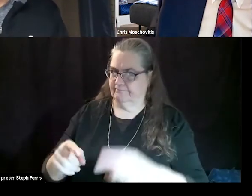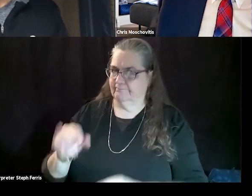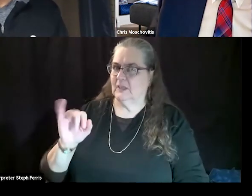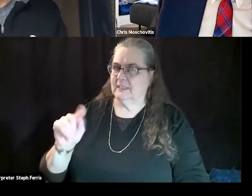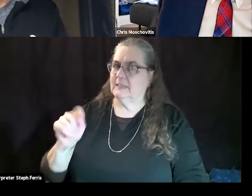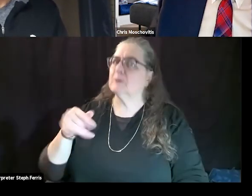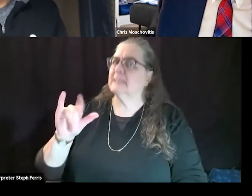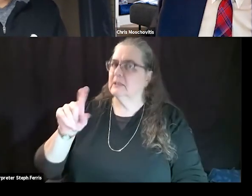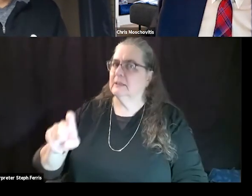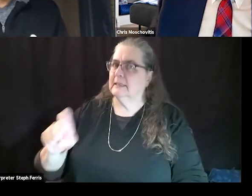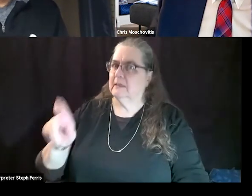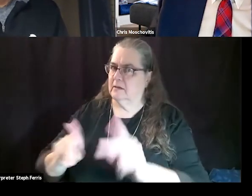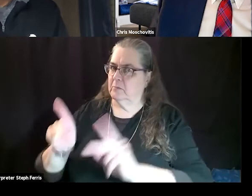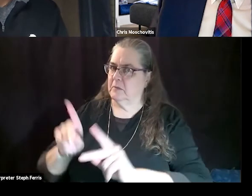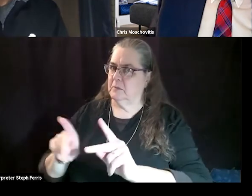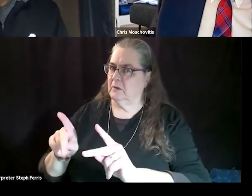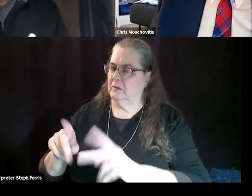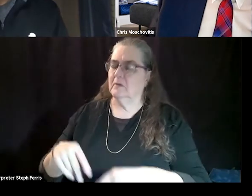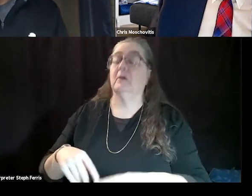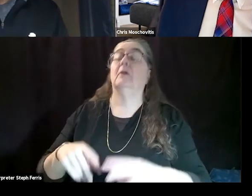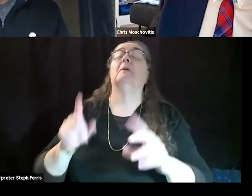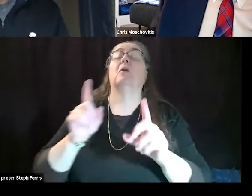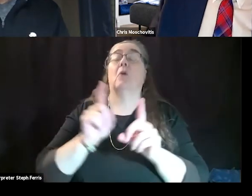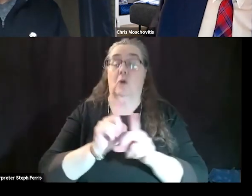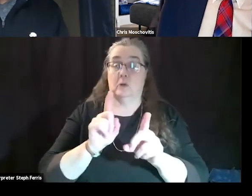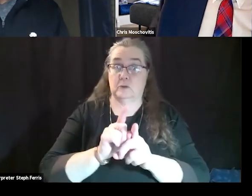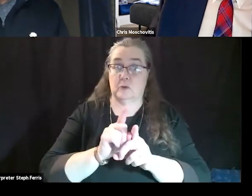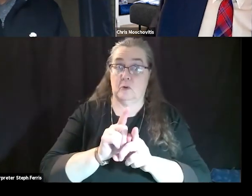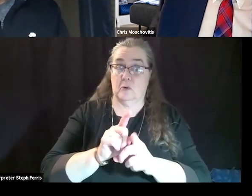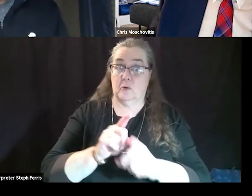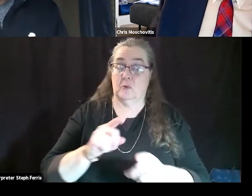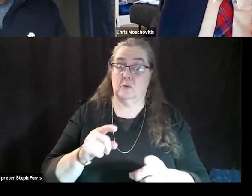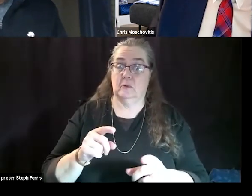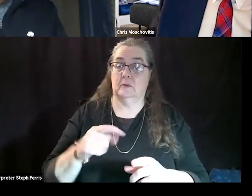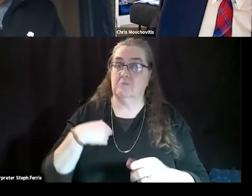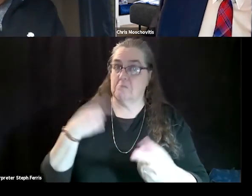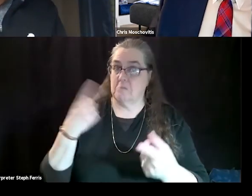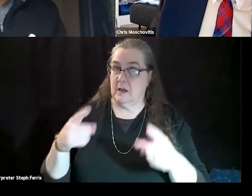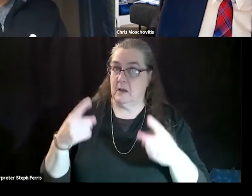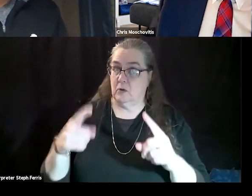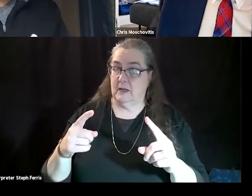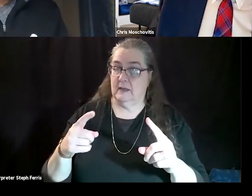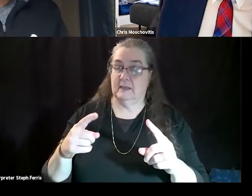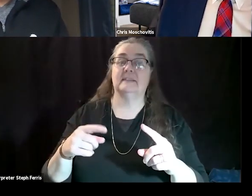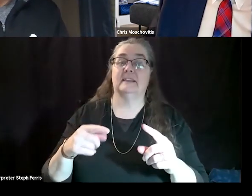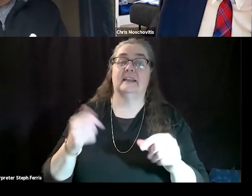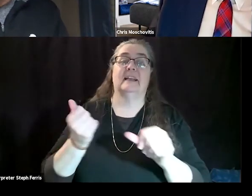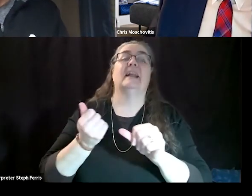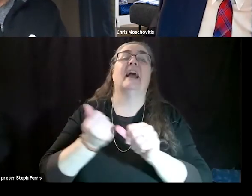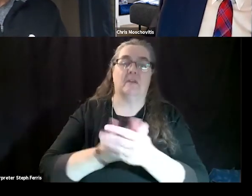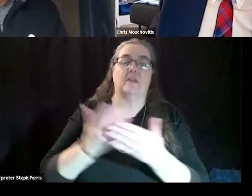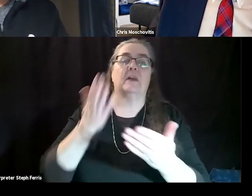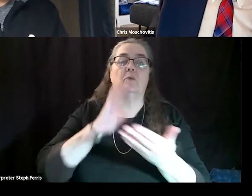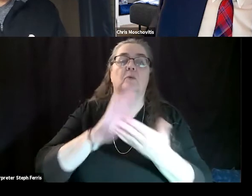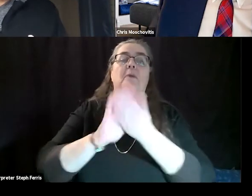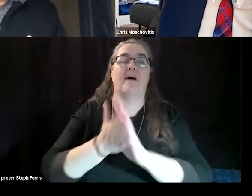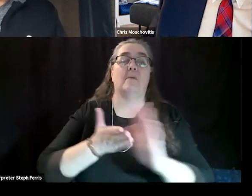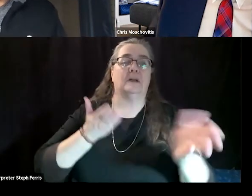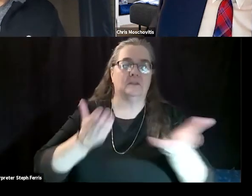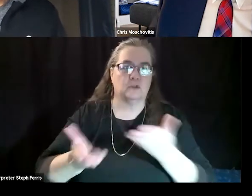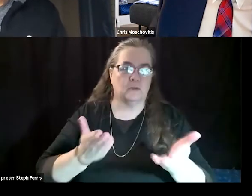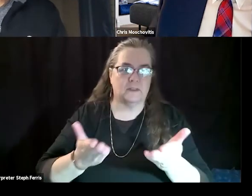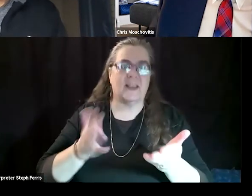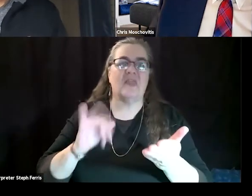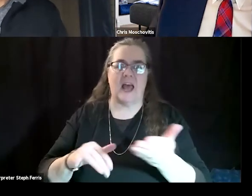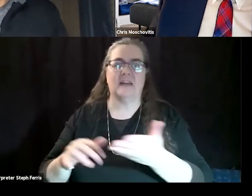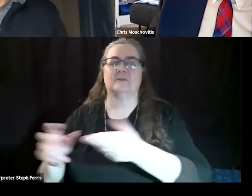But I also agree with the assessment that we are rapidly moving to everything as a service, everything as a service,